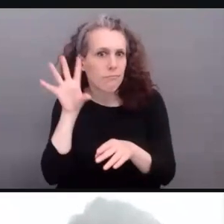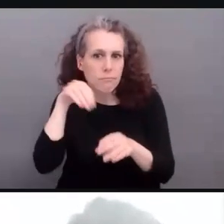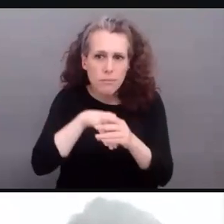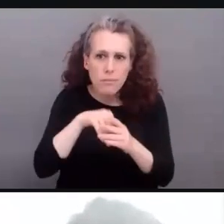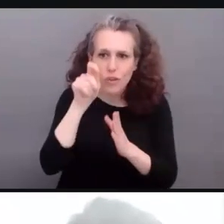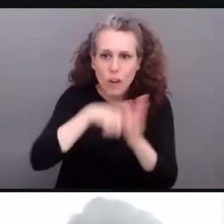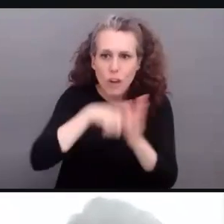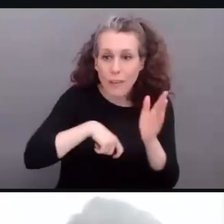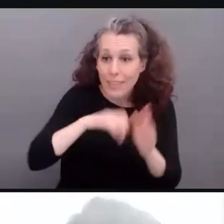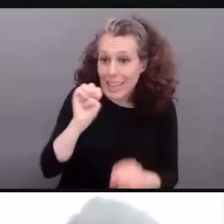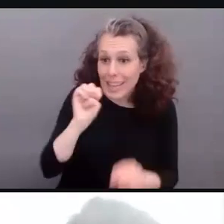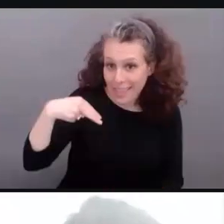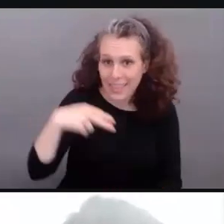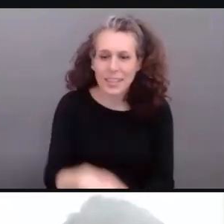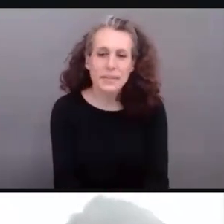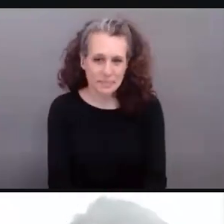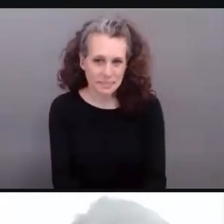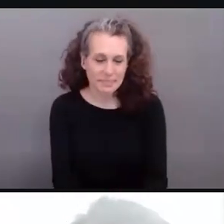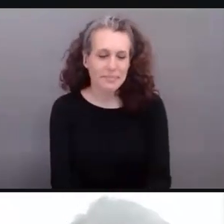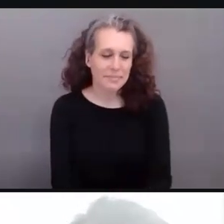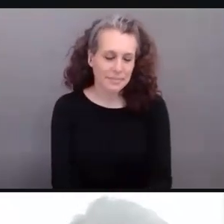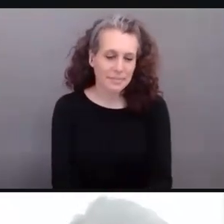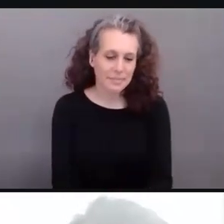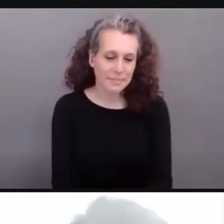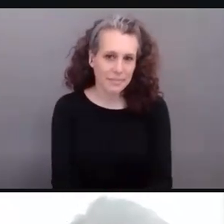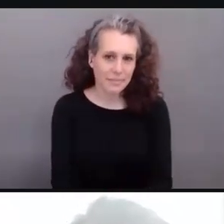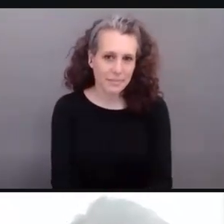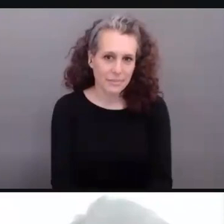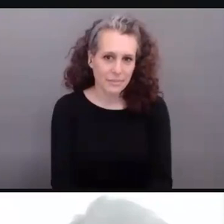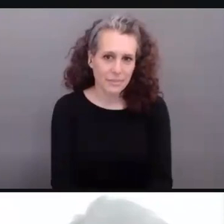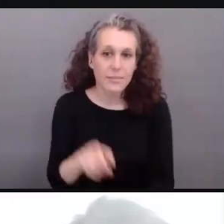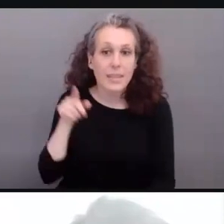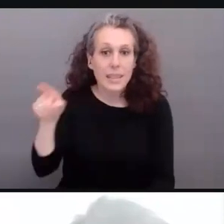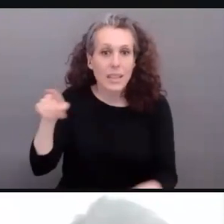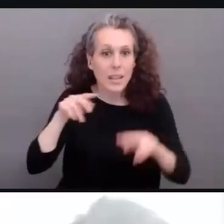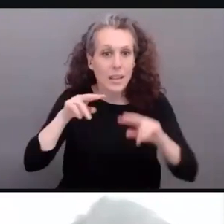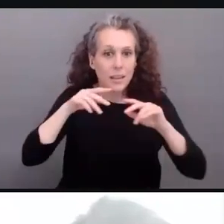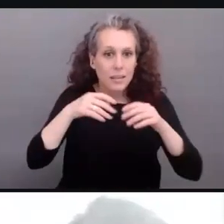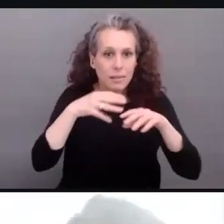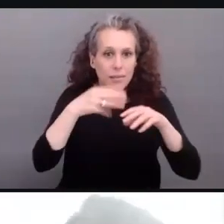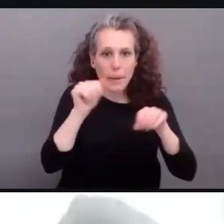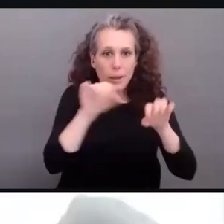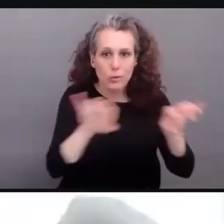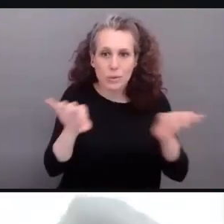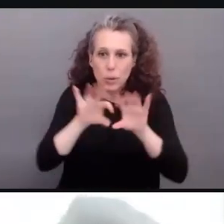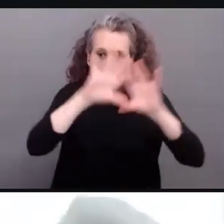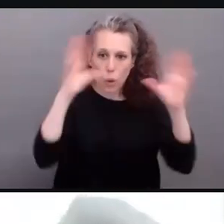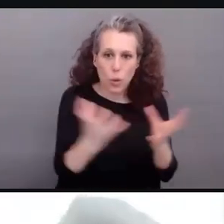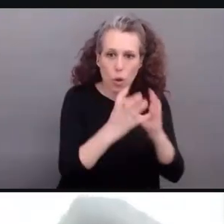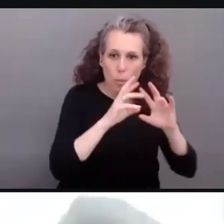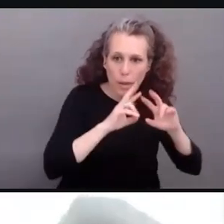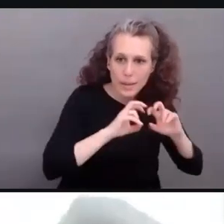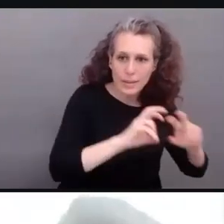EN. And well, he's got a double master in global studies from the University of Leipzig and London School